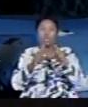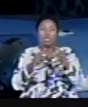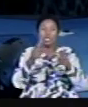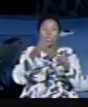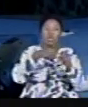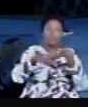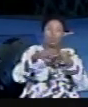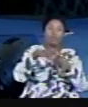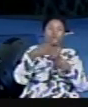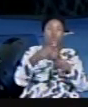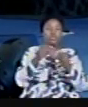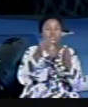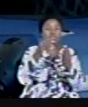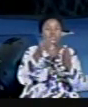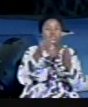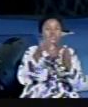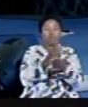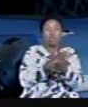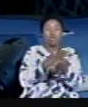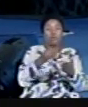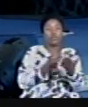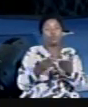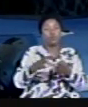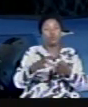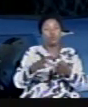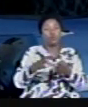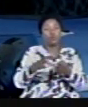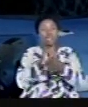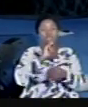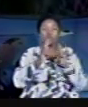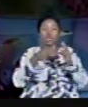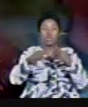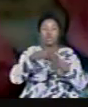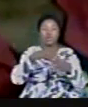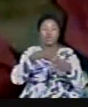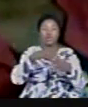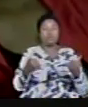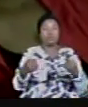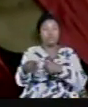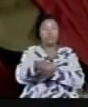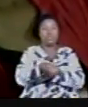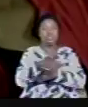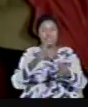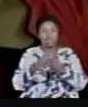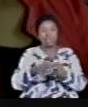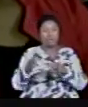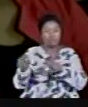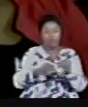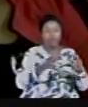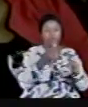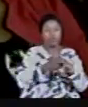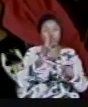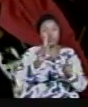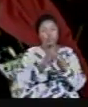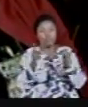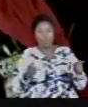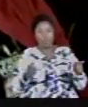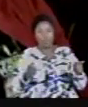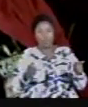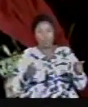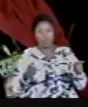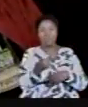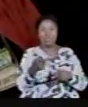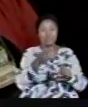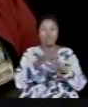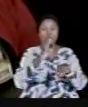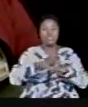the Holy Ghost is emphasizing today, they're shifting from side to side on their chair. They